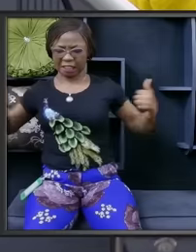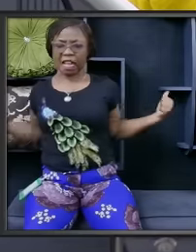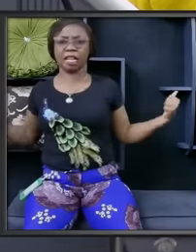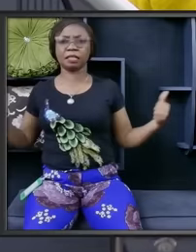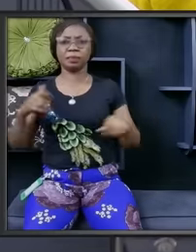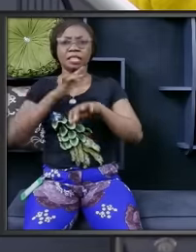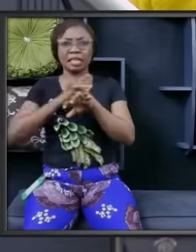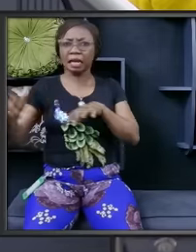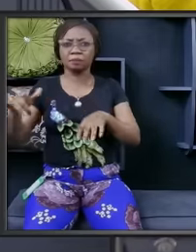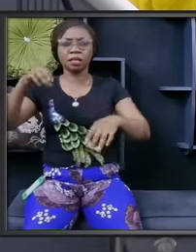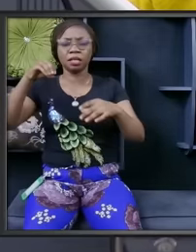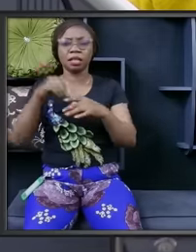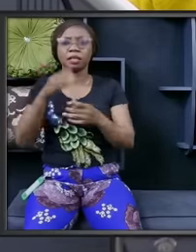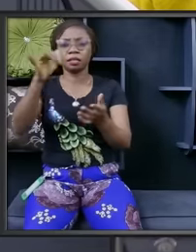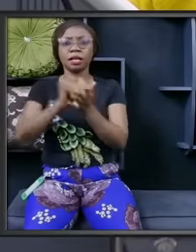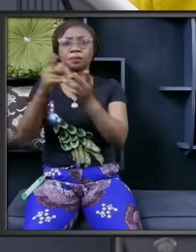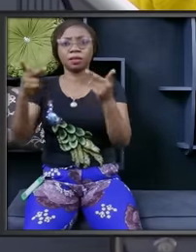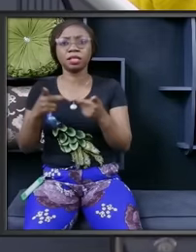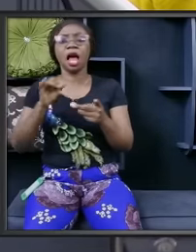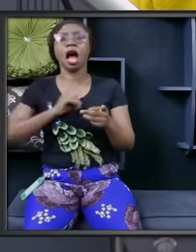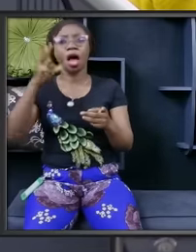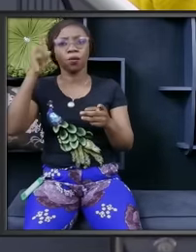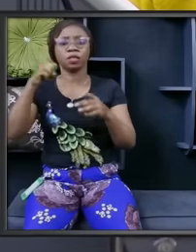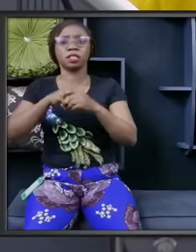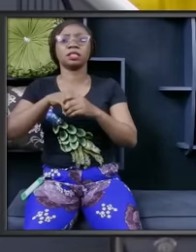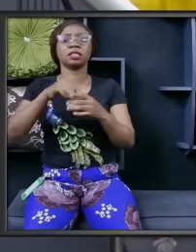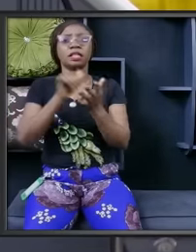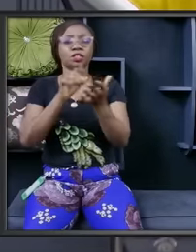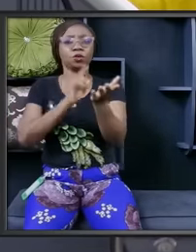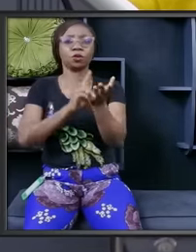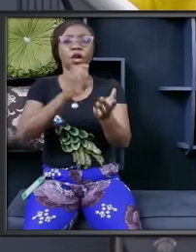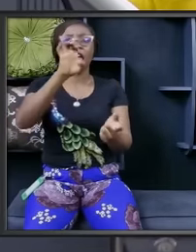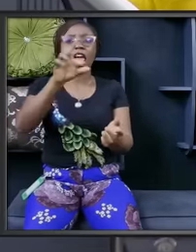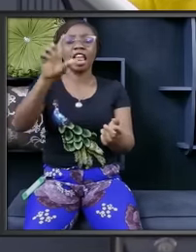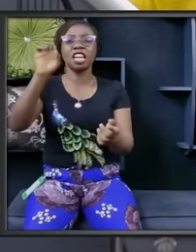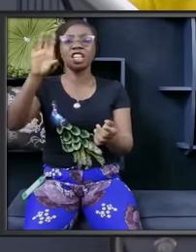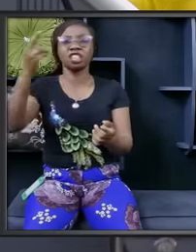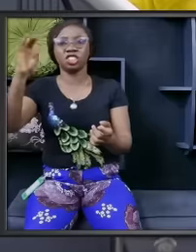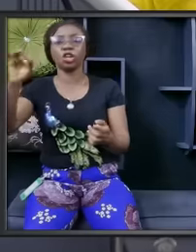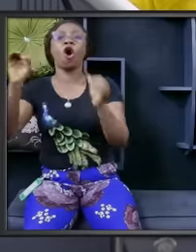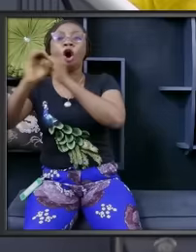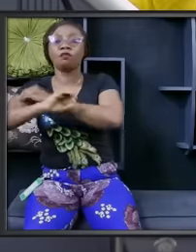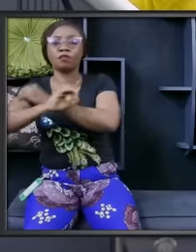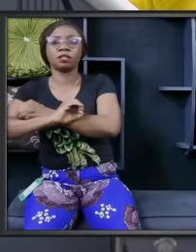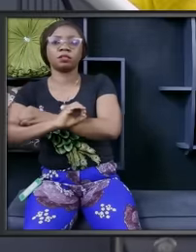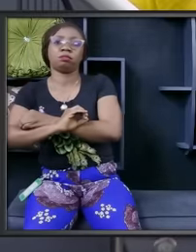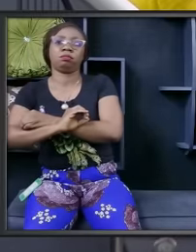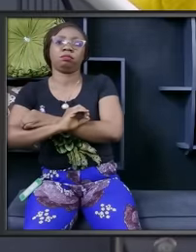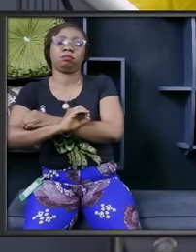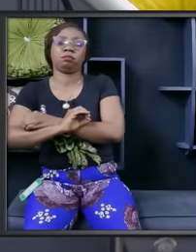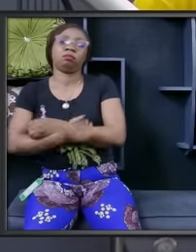Now Dr. Eleche in Eleche's office now go around. Go enter. Naked. The governor's child of construction